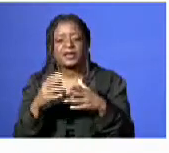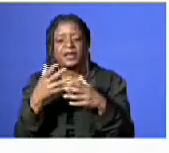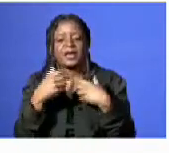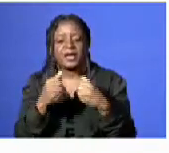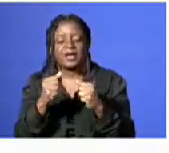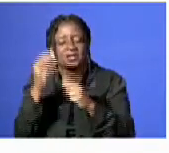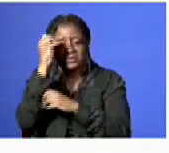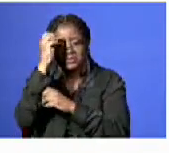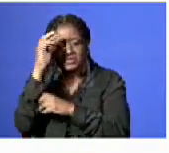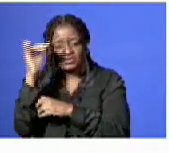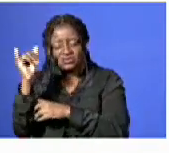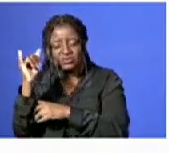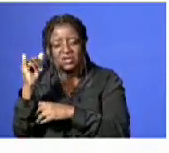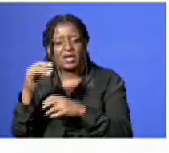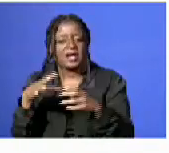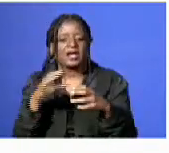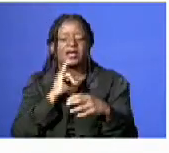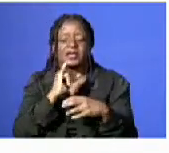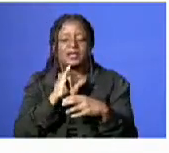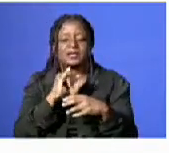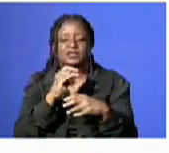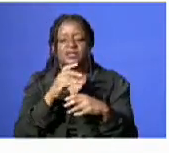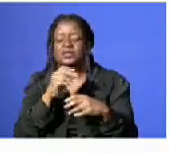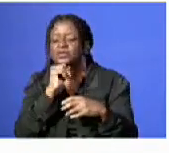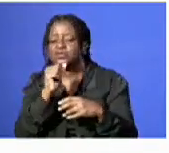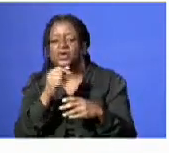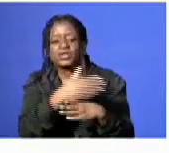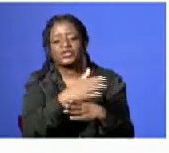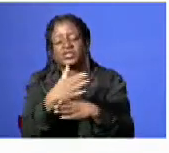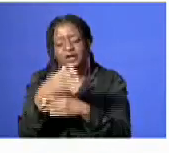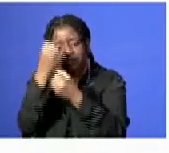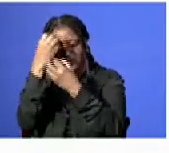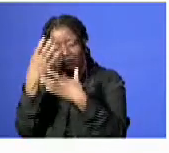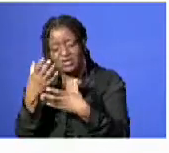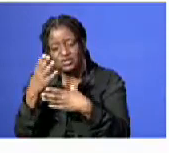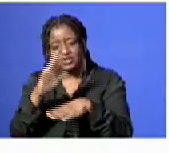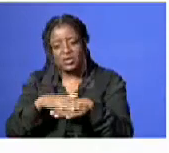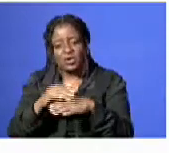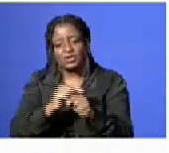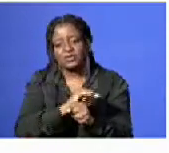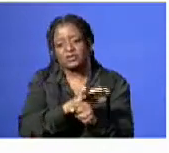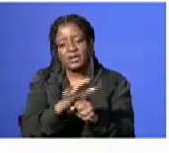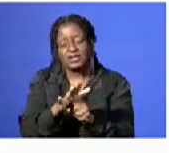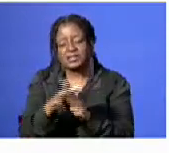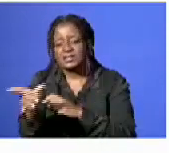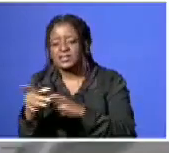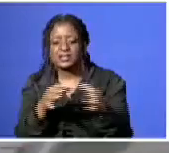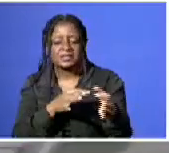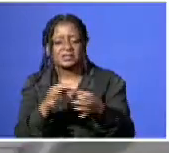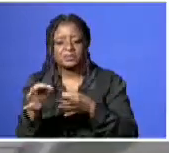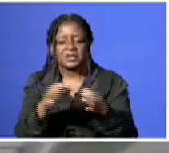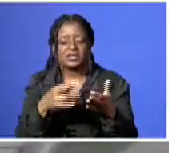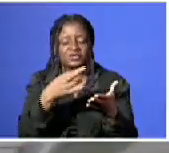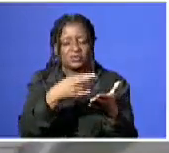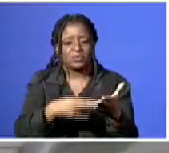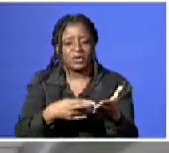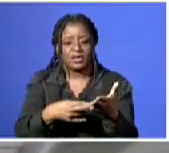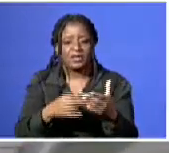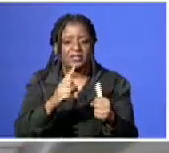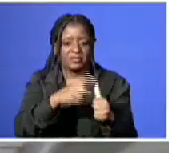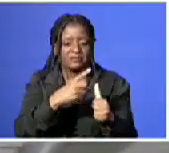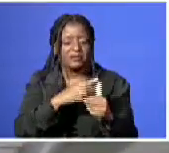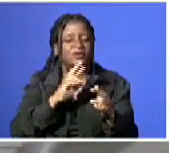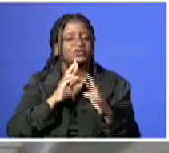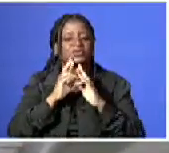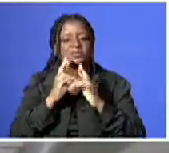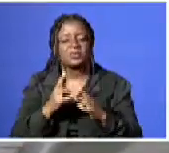health officials impacted by COVID-19. Minister Wells explained the approach taken in reporting. I think the first response of